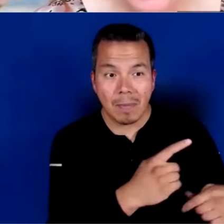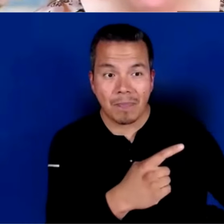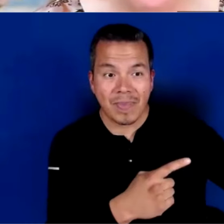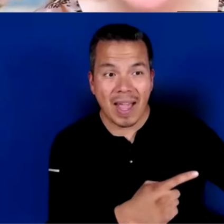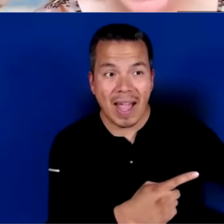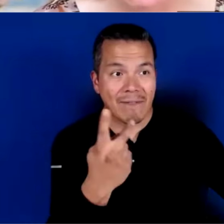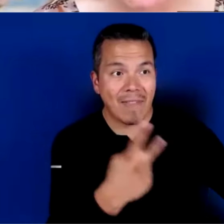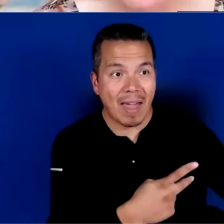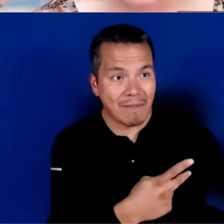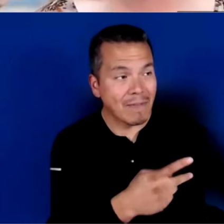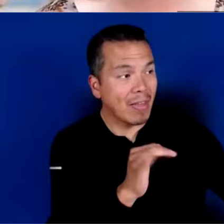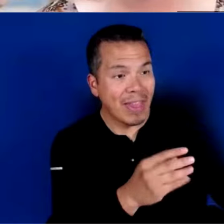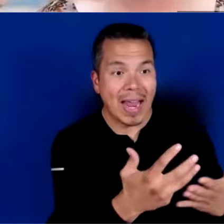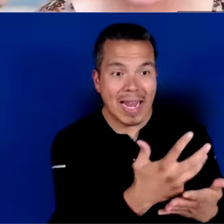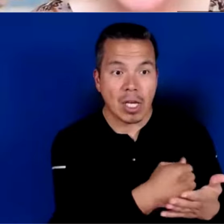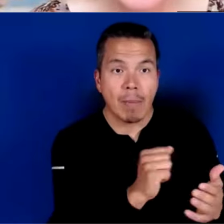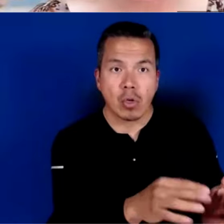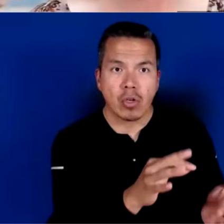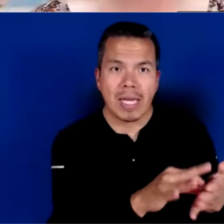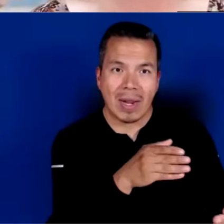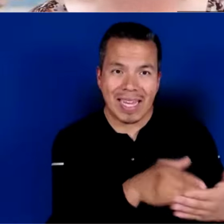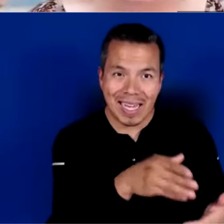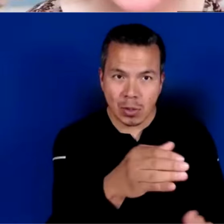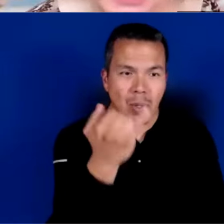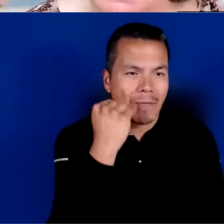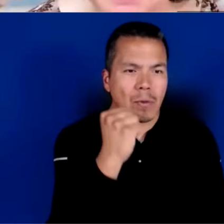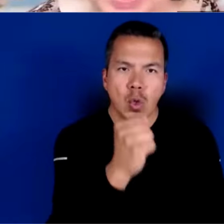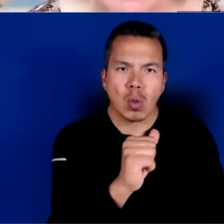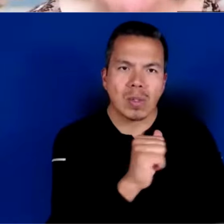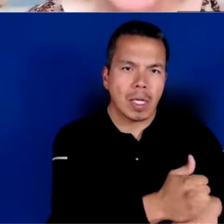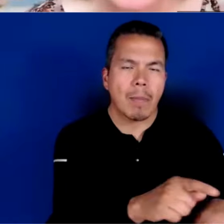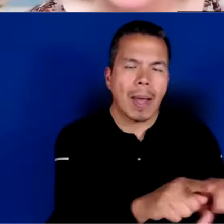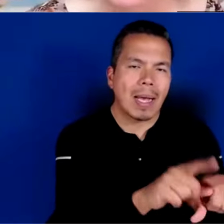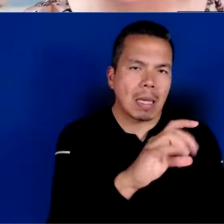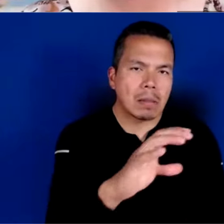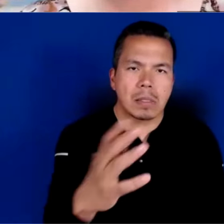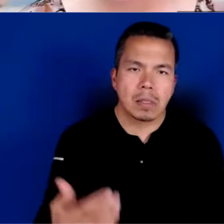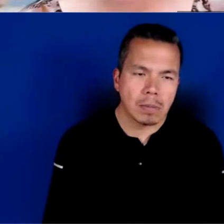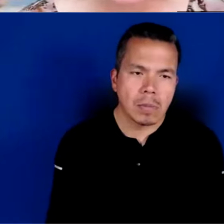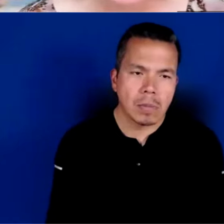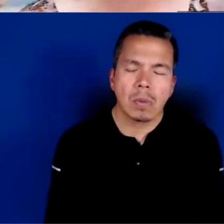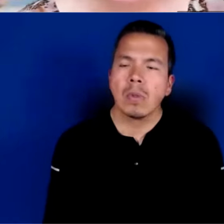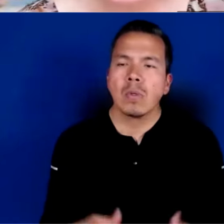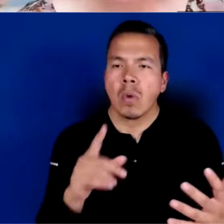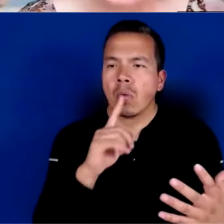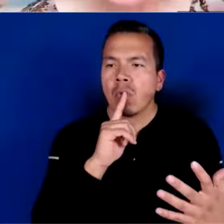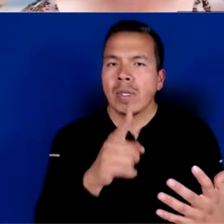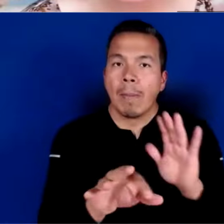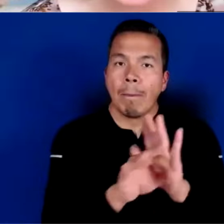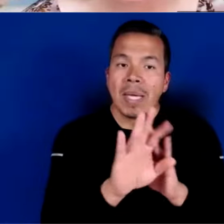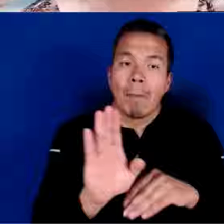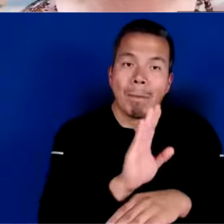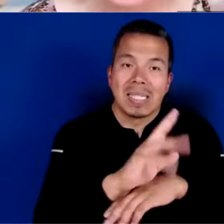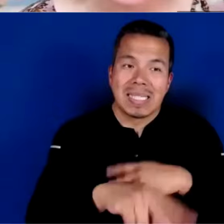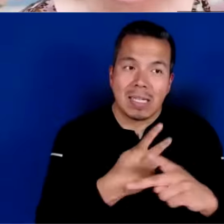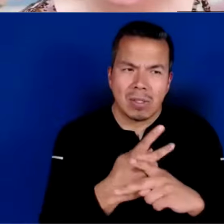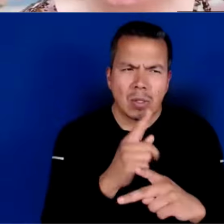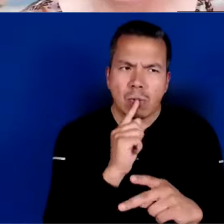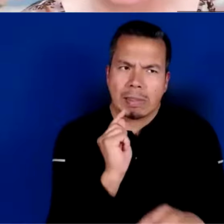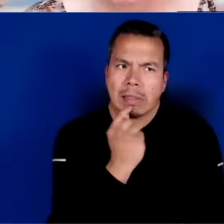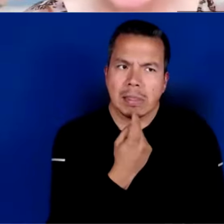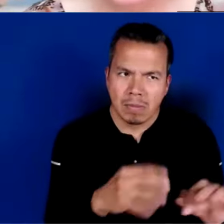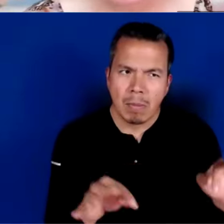in that account could count towards you if you don't set it up as like a limited liability company. So choosing your business entity is